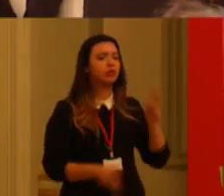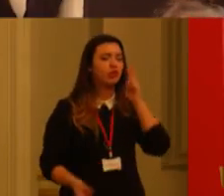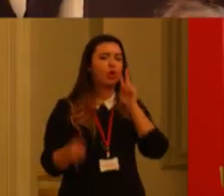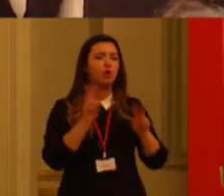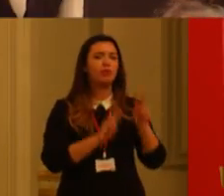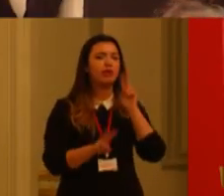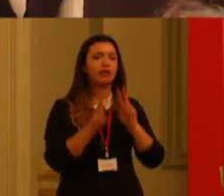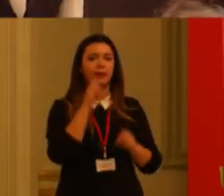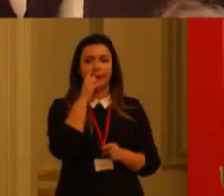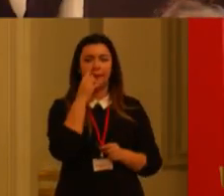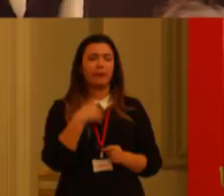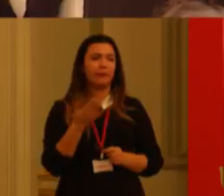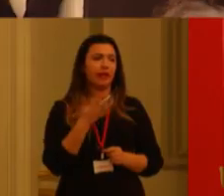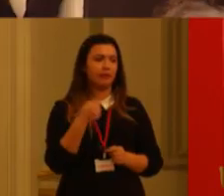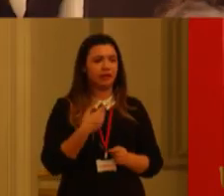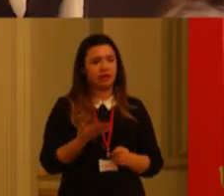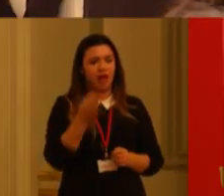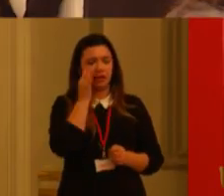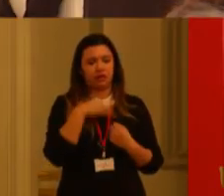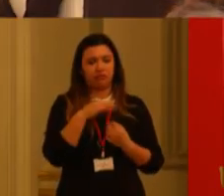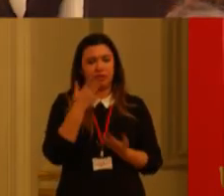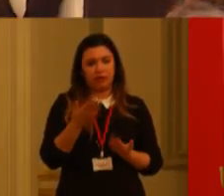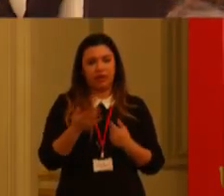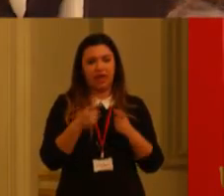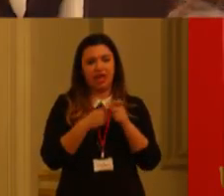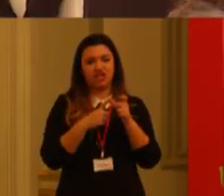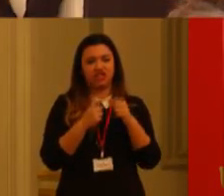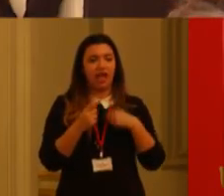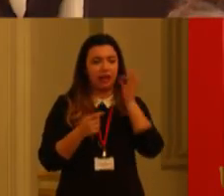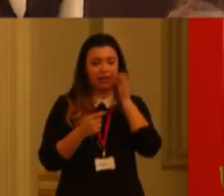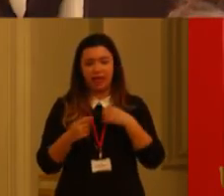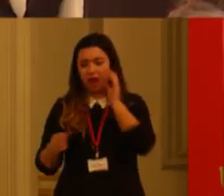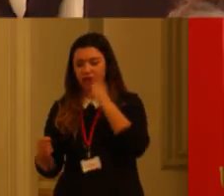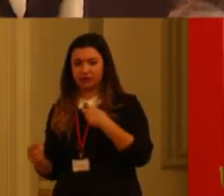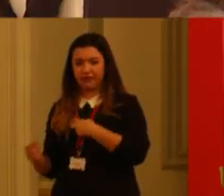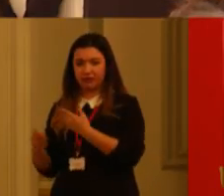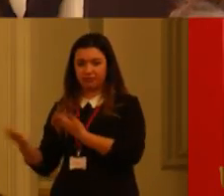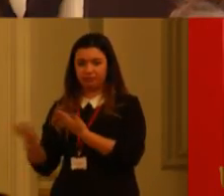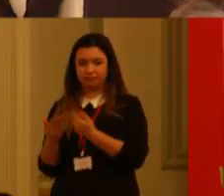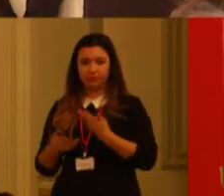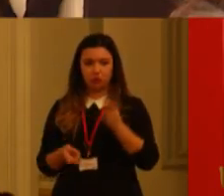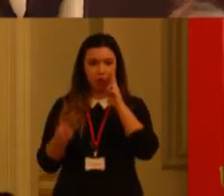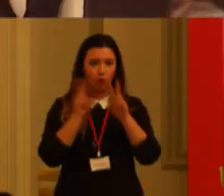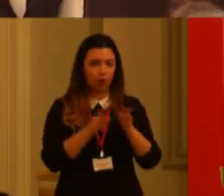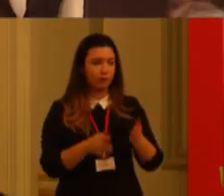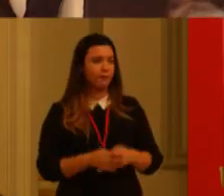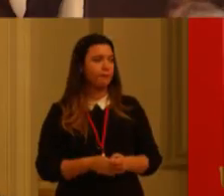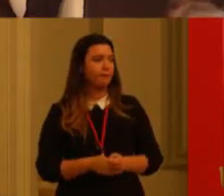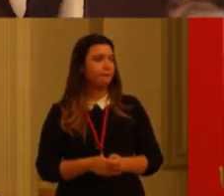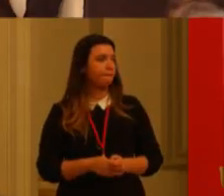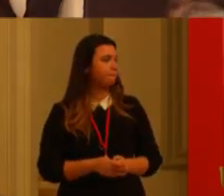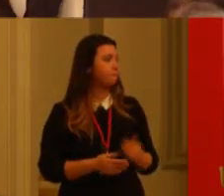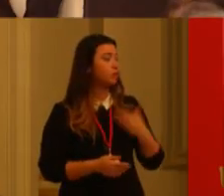Why do you mostly see men as gay rather than women? I, as a gay man, I'm here, anyone else is here